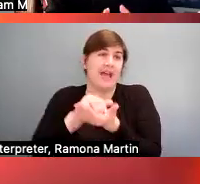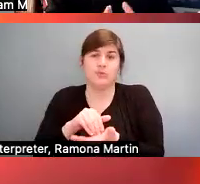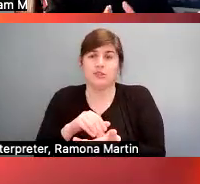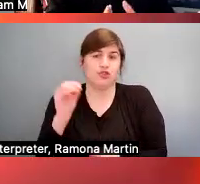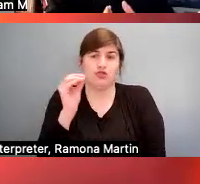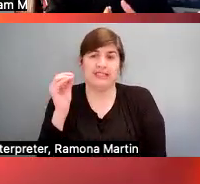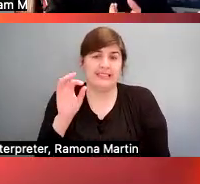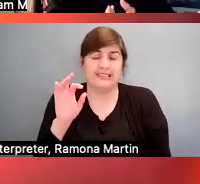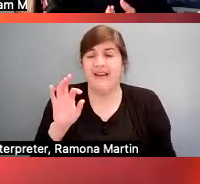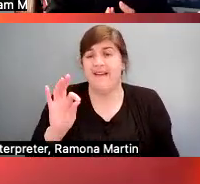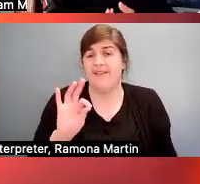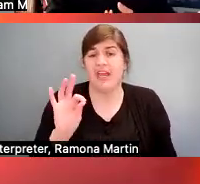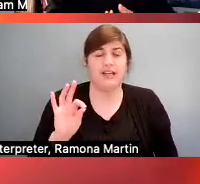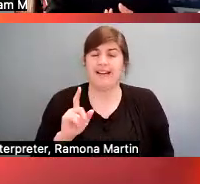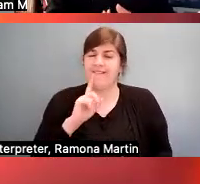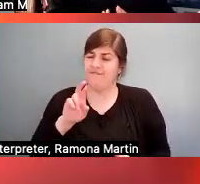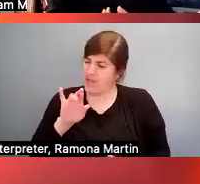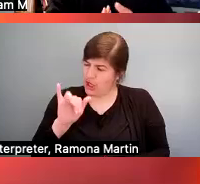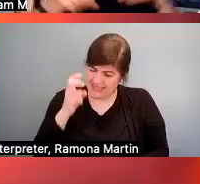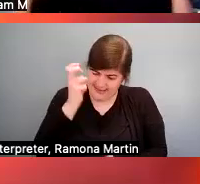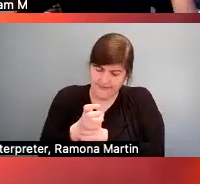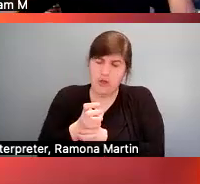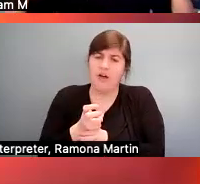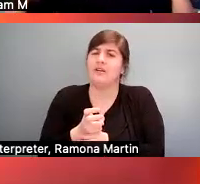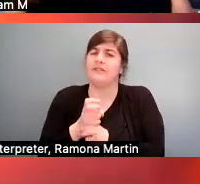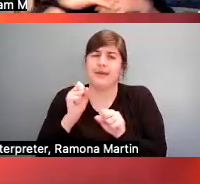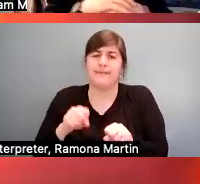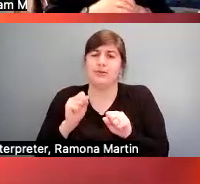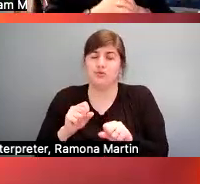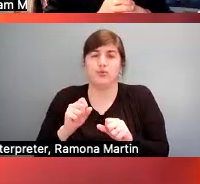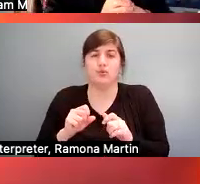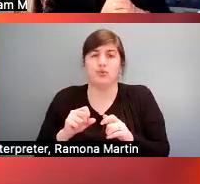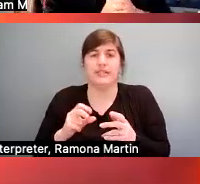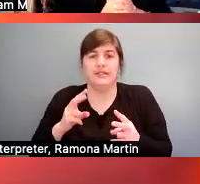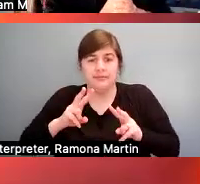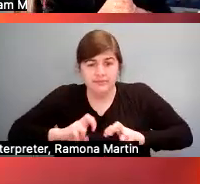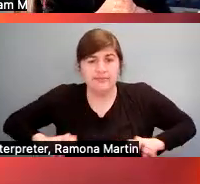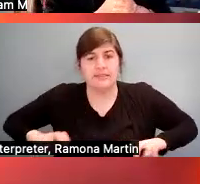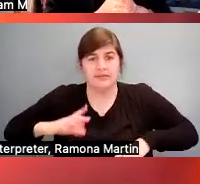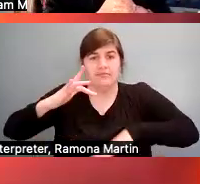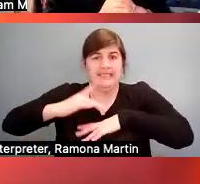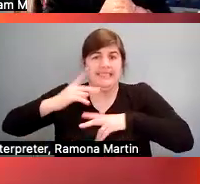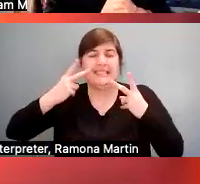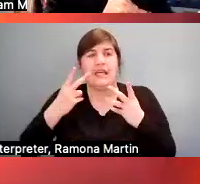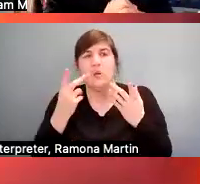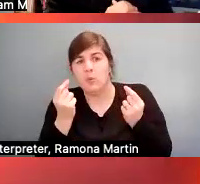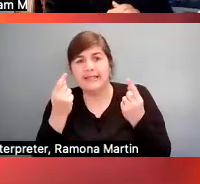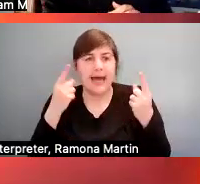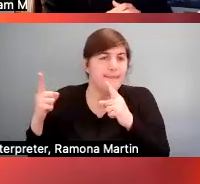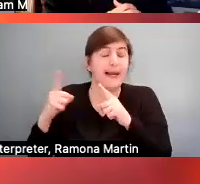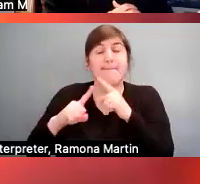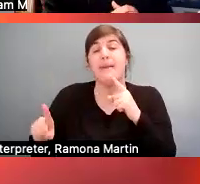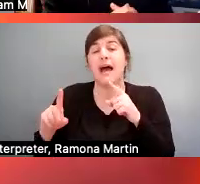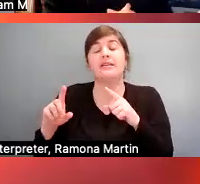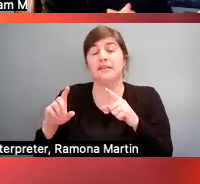the surface of Venus. It's very, very difficult to get things down there to see what's happening. But the volcanoes on Mars, for